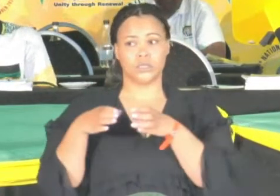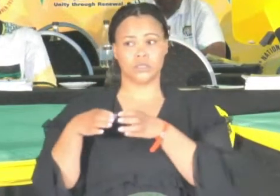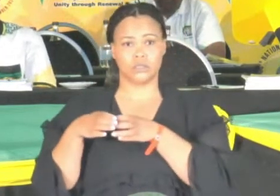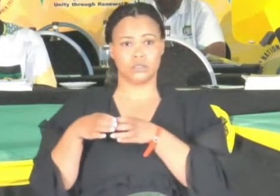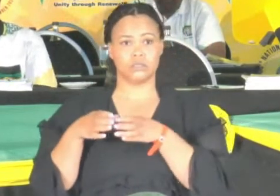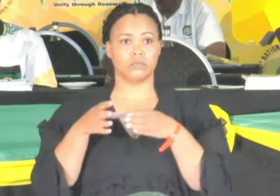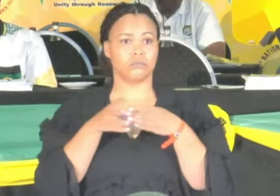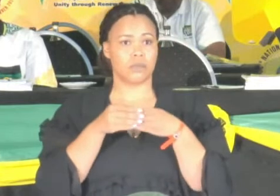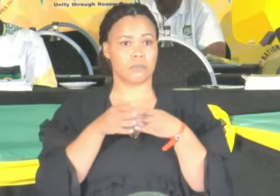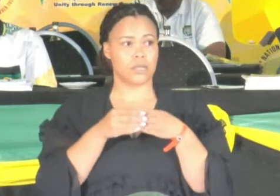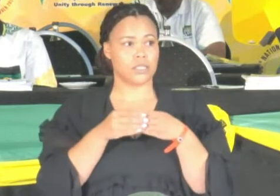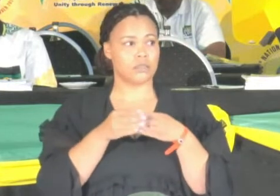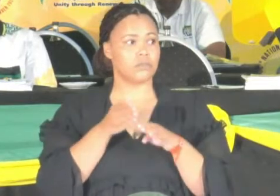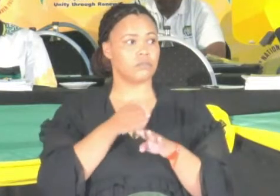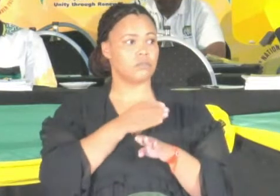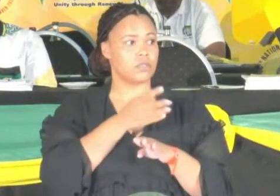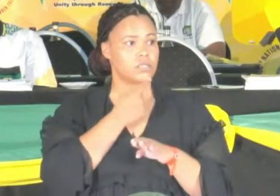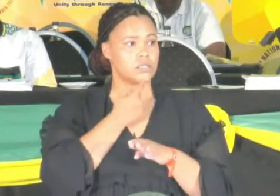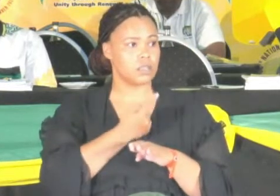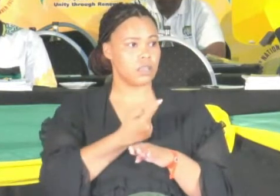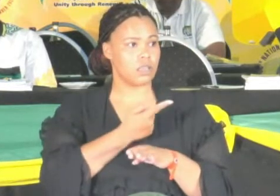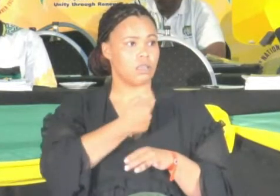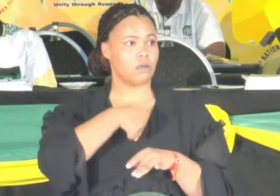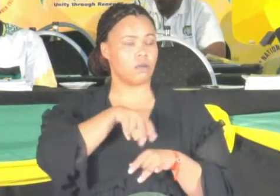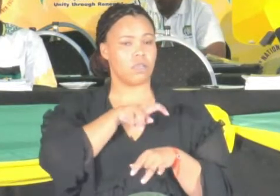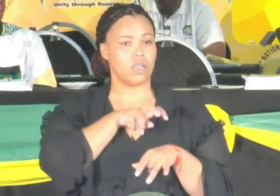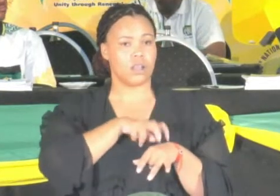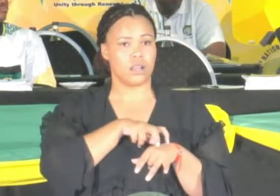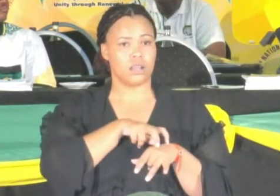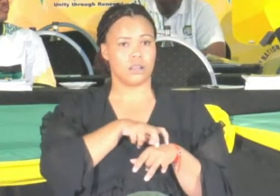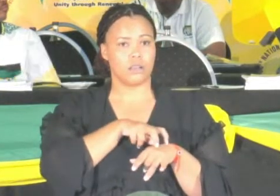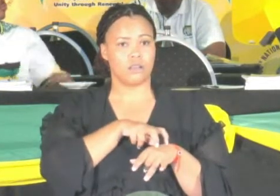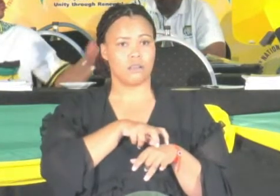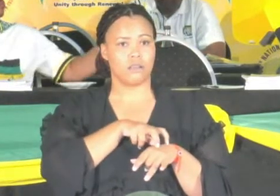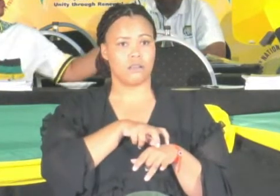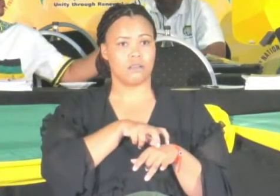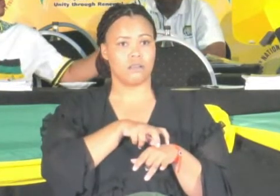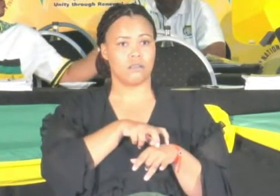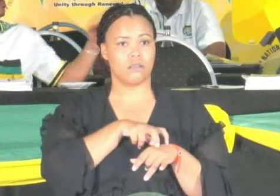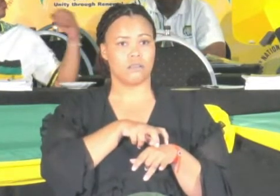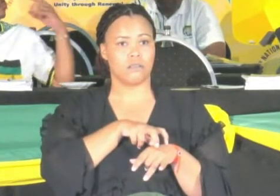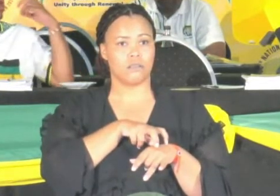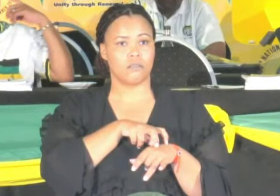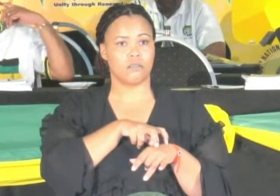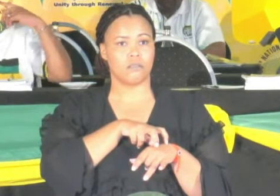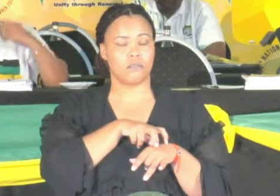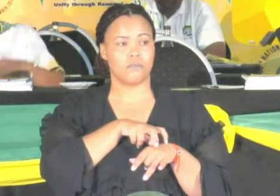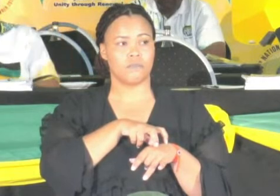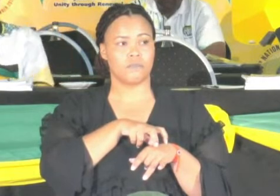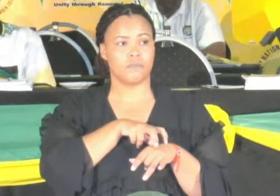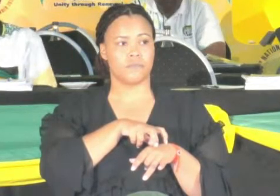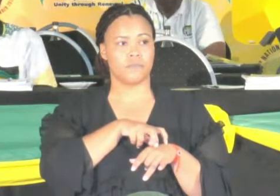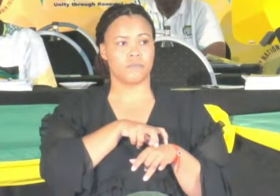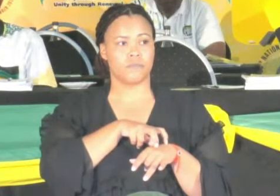delegates made it clear that we need to proceed with greater urgency,